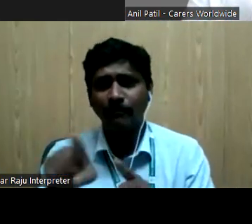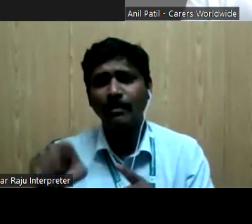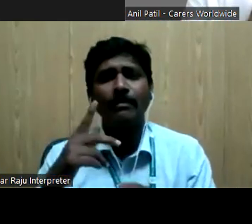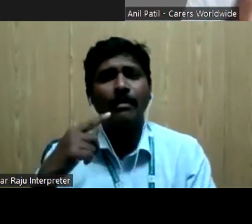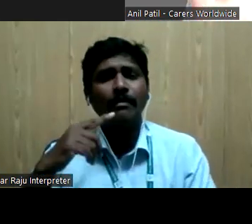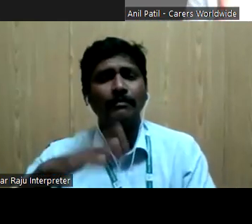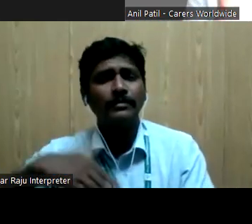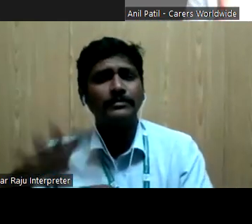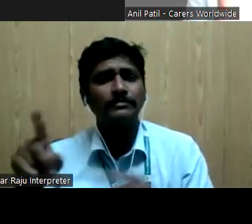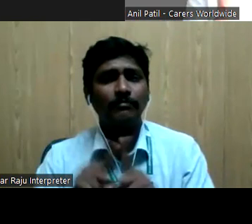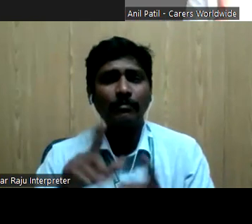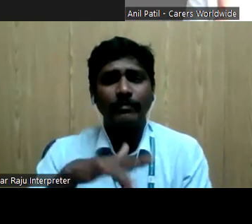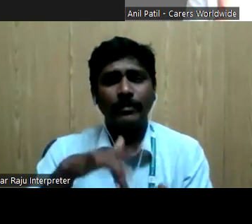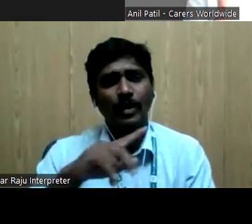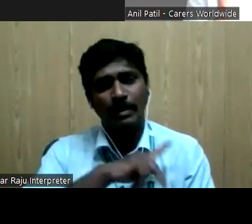have